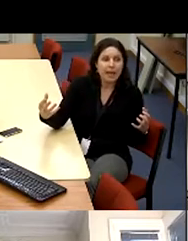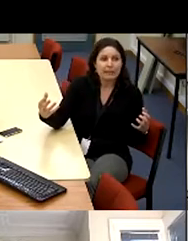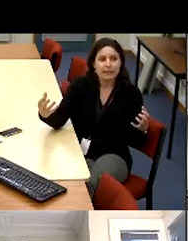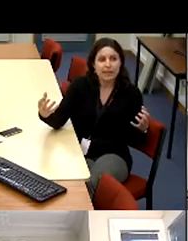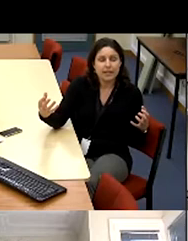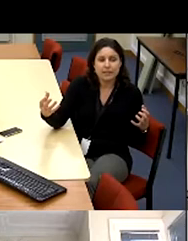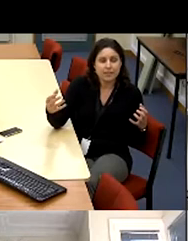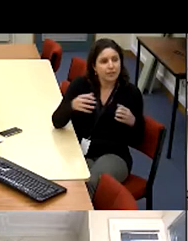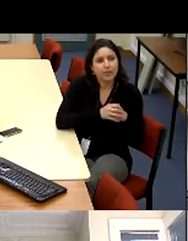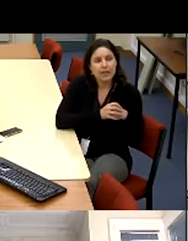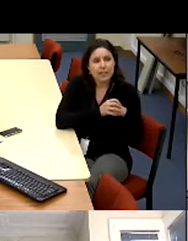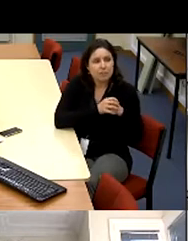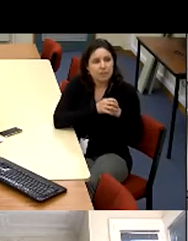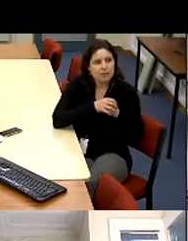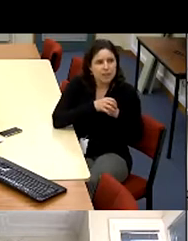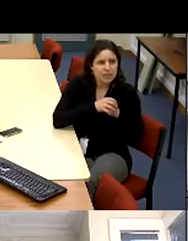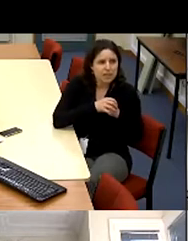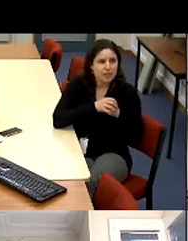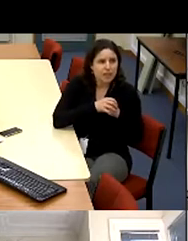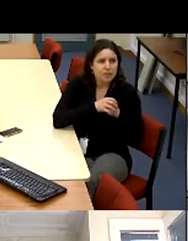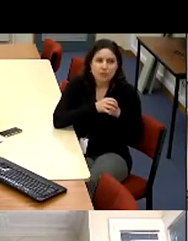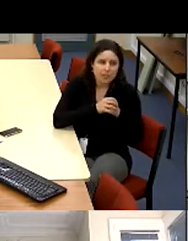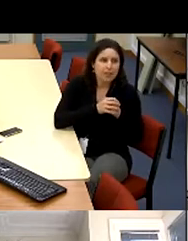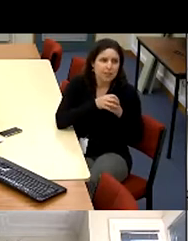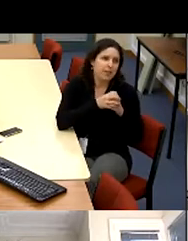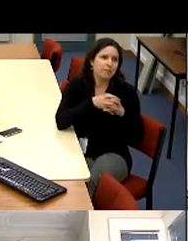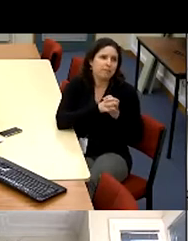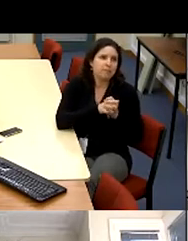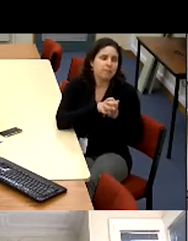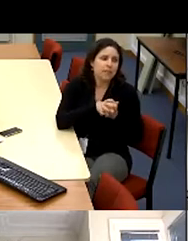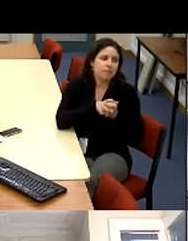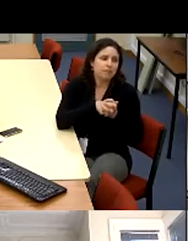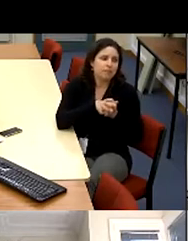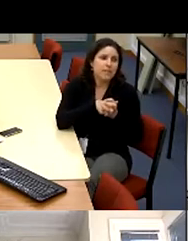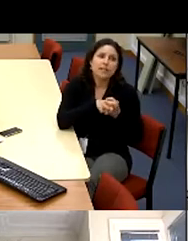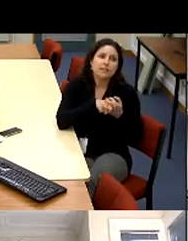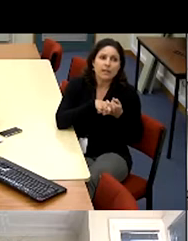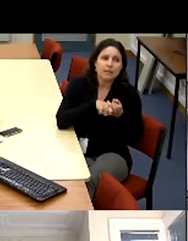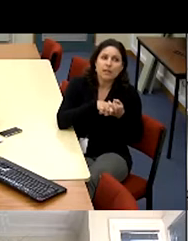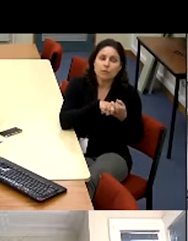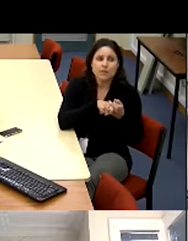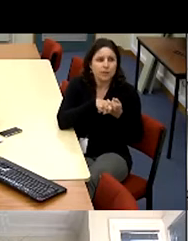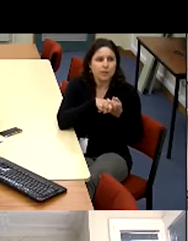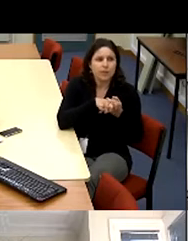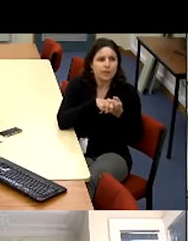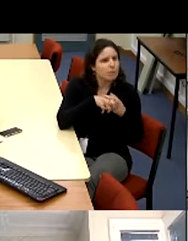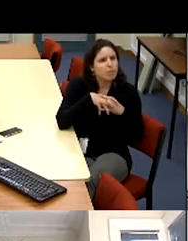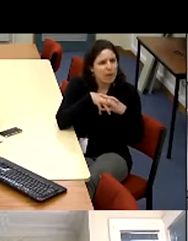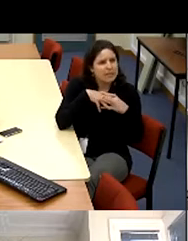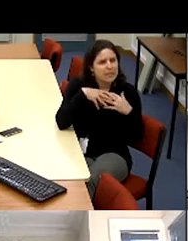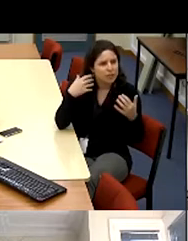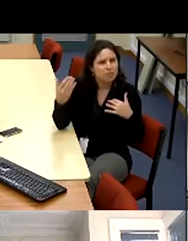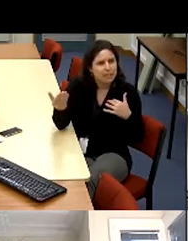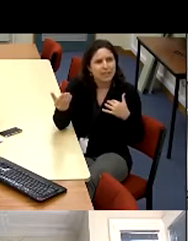people and you know, has been used to stereotype negatively, but also, you know,